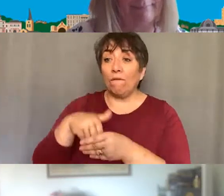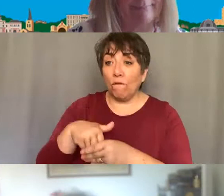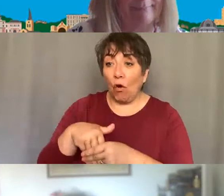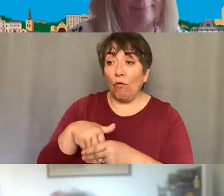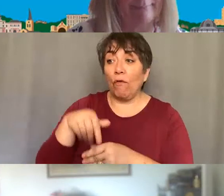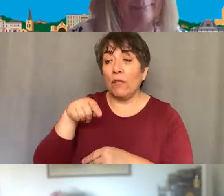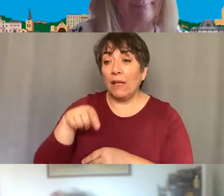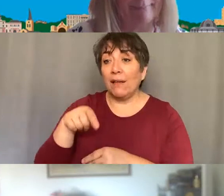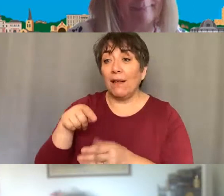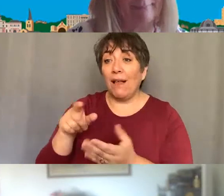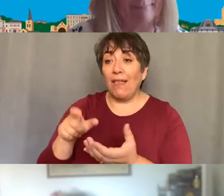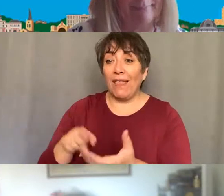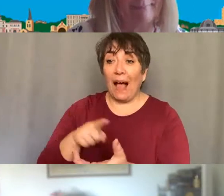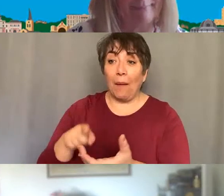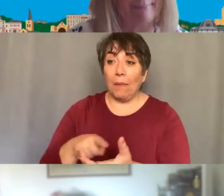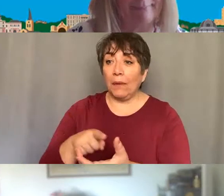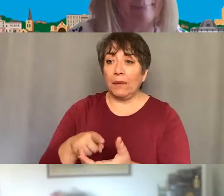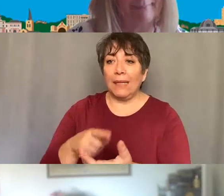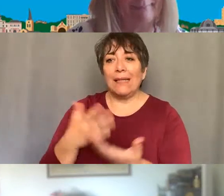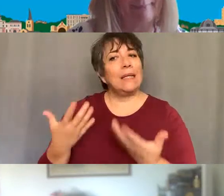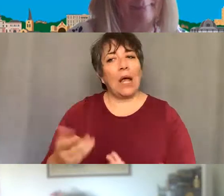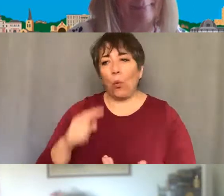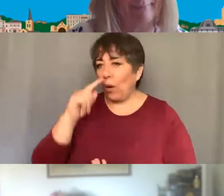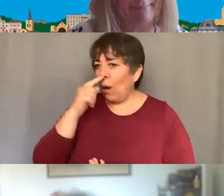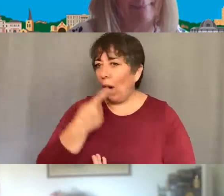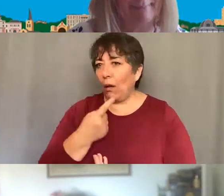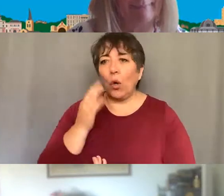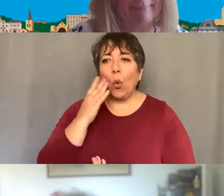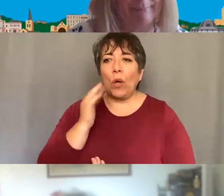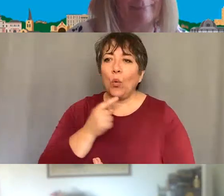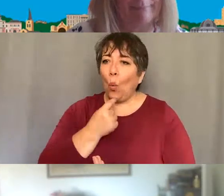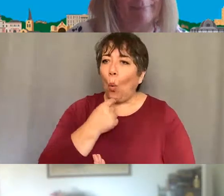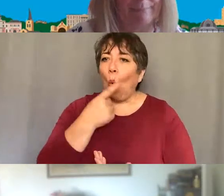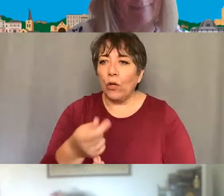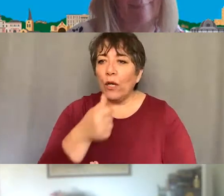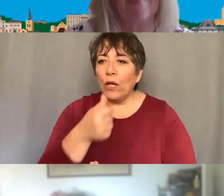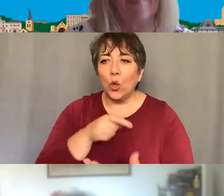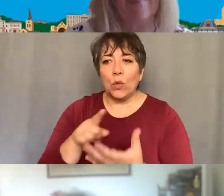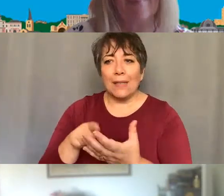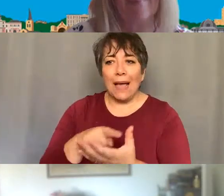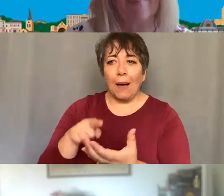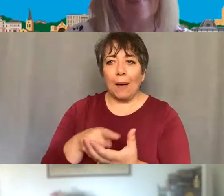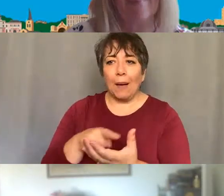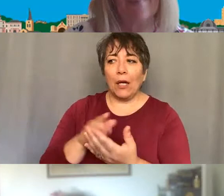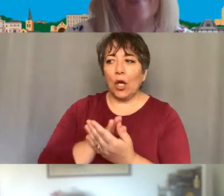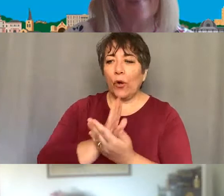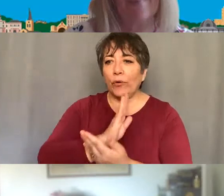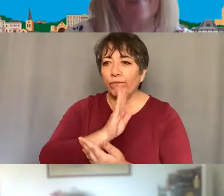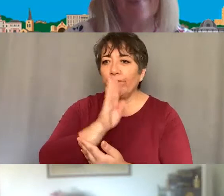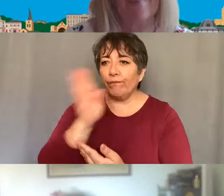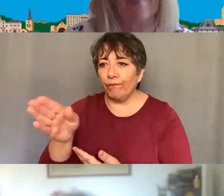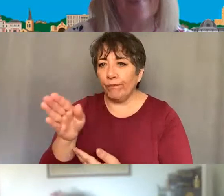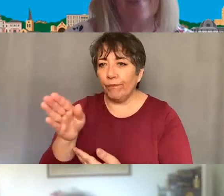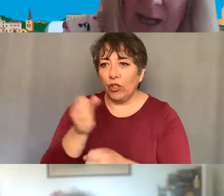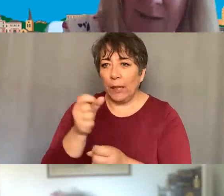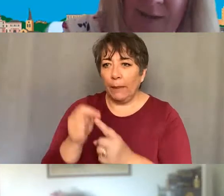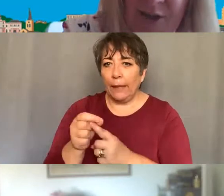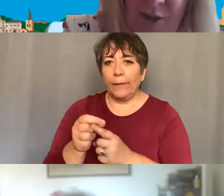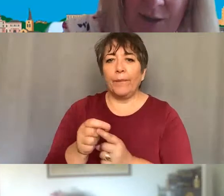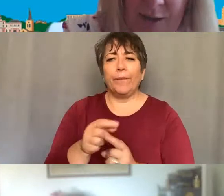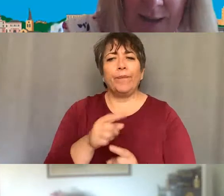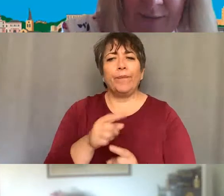those interventions. It goes straight through to the admin team at GP surgeries. Thank you ever so much.